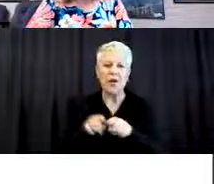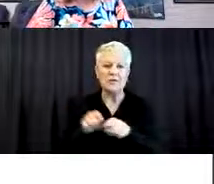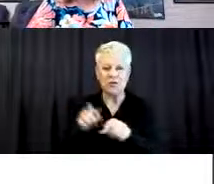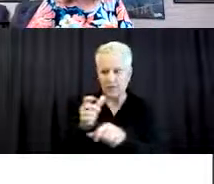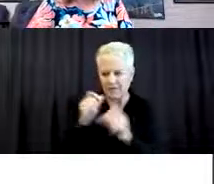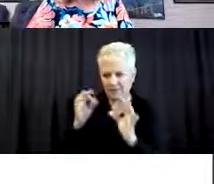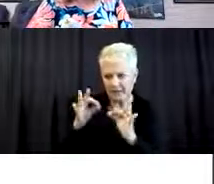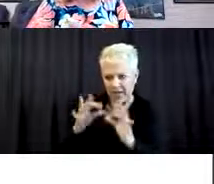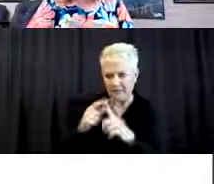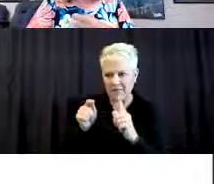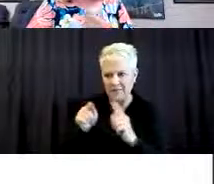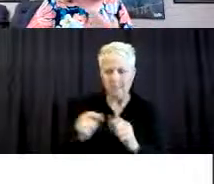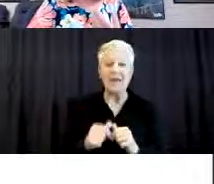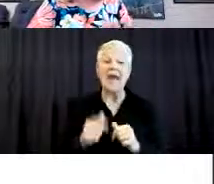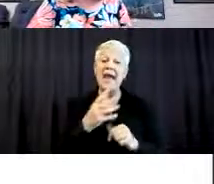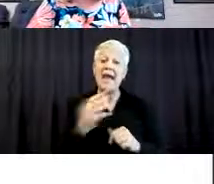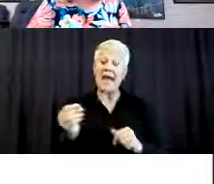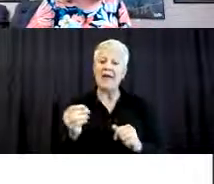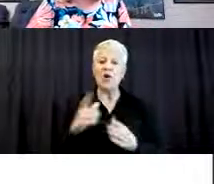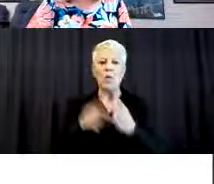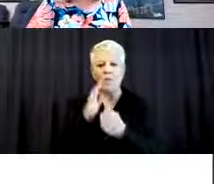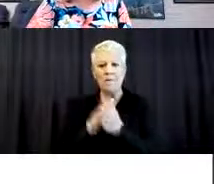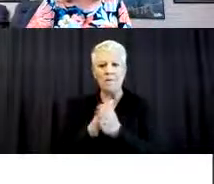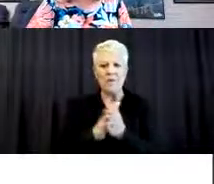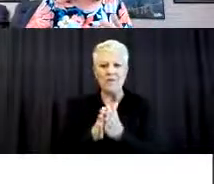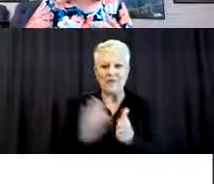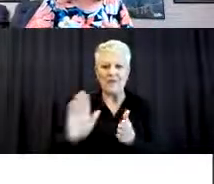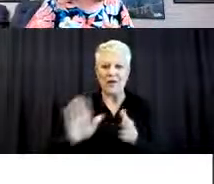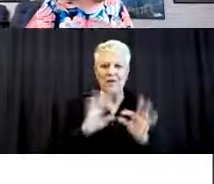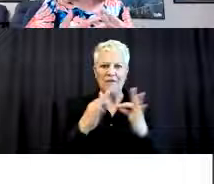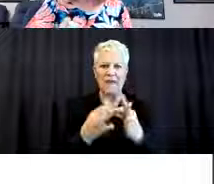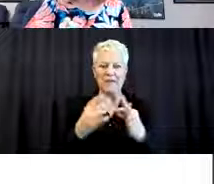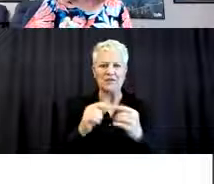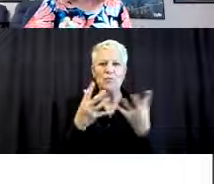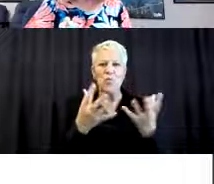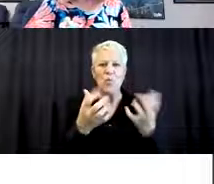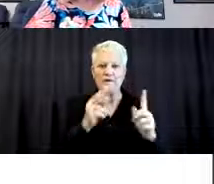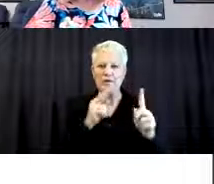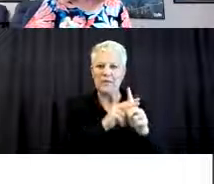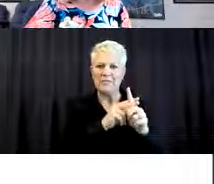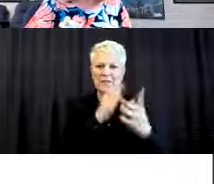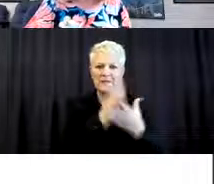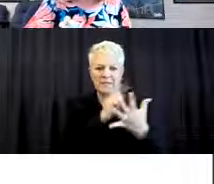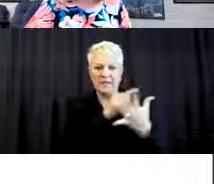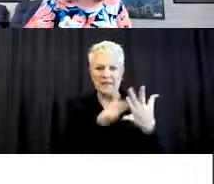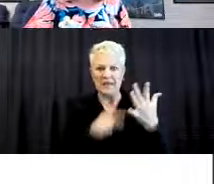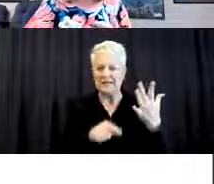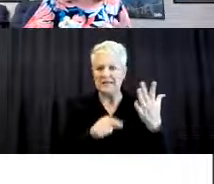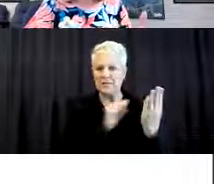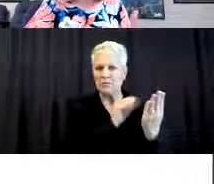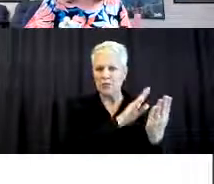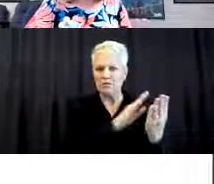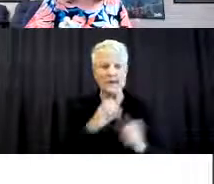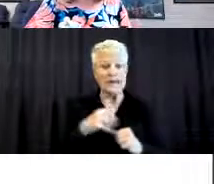feedback, and what's going to motivate the family to want to implement some of these things. If we're